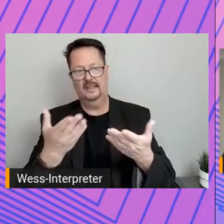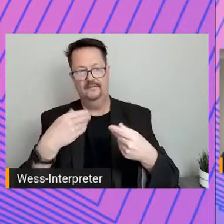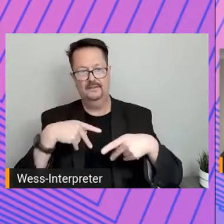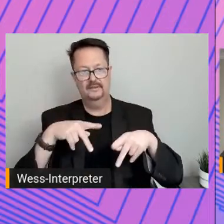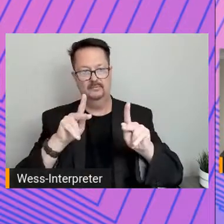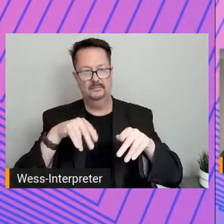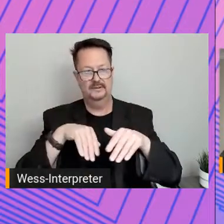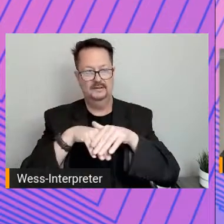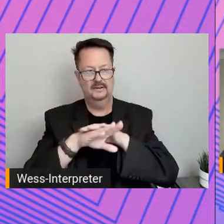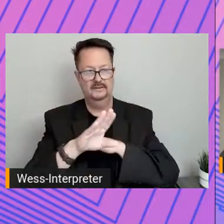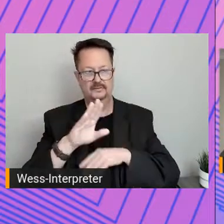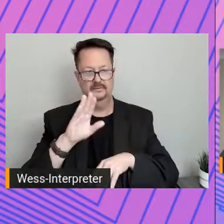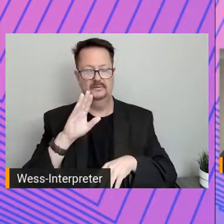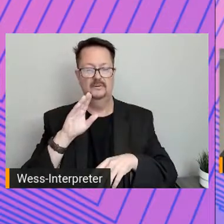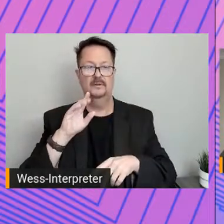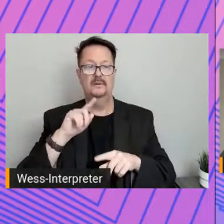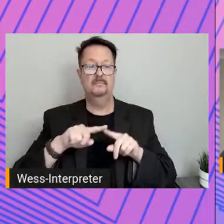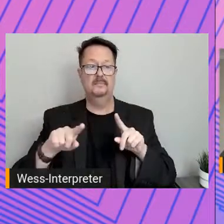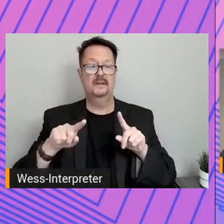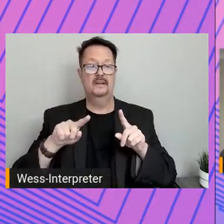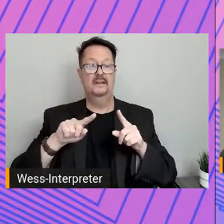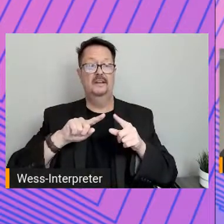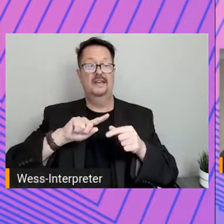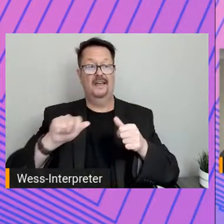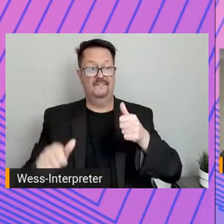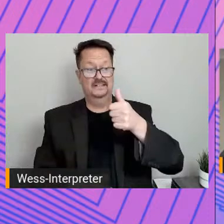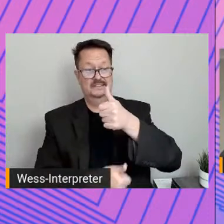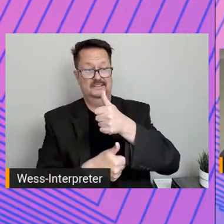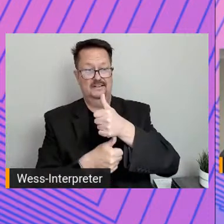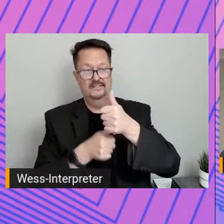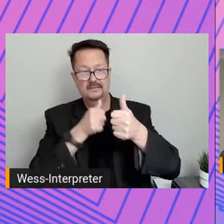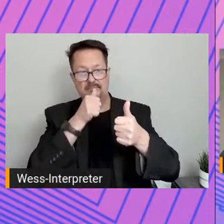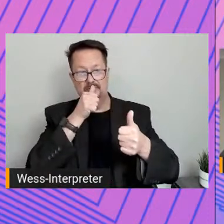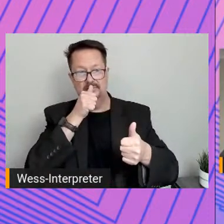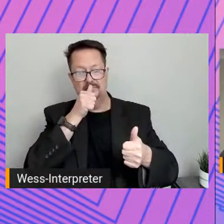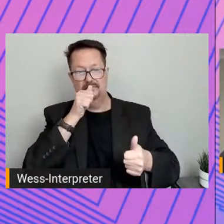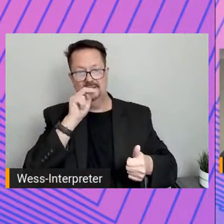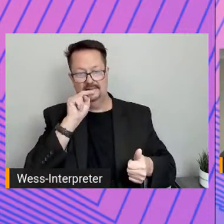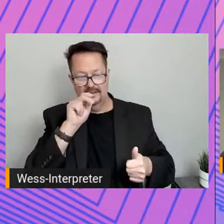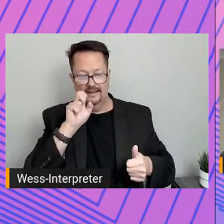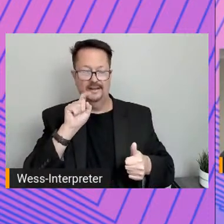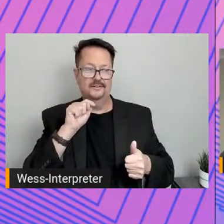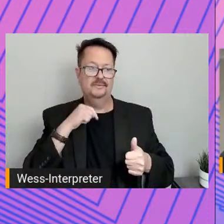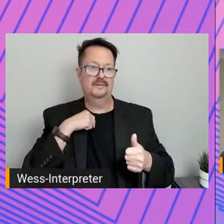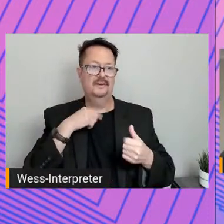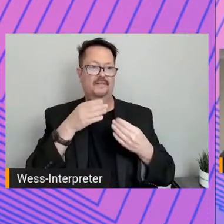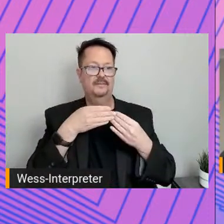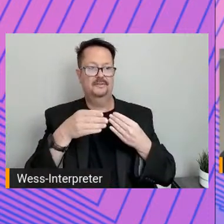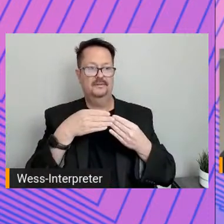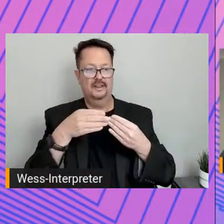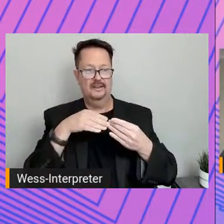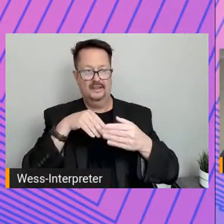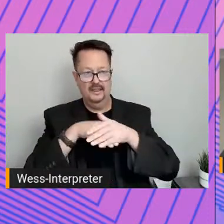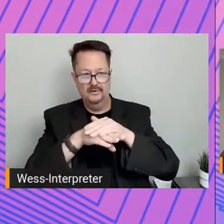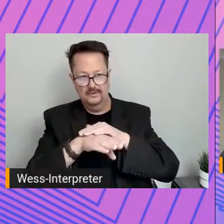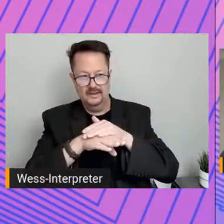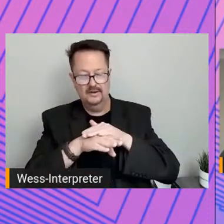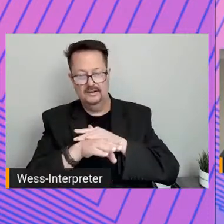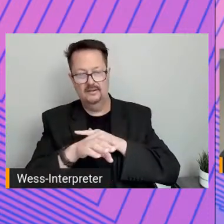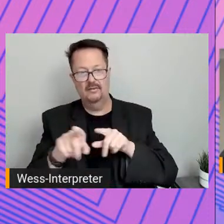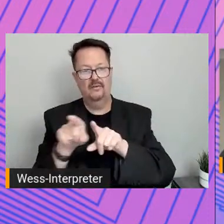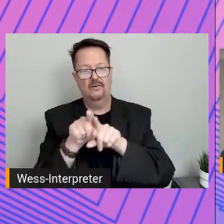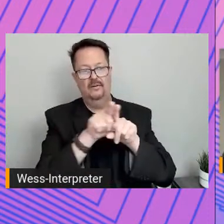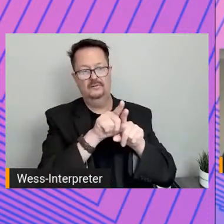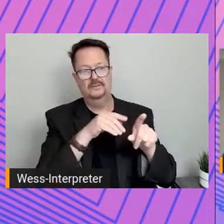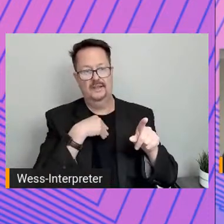would obviously be to have a public subnet. And in that public subnet, you can have your NAT gateway and then also have an